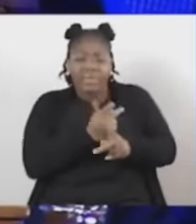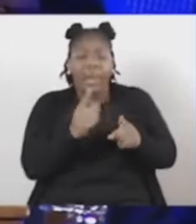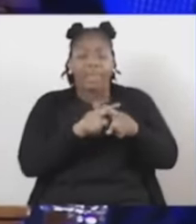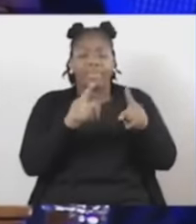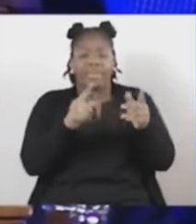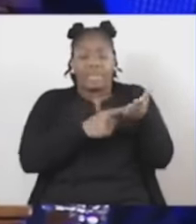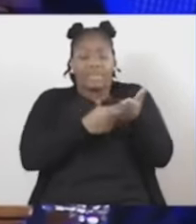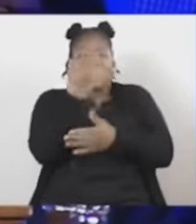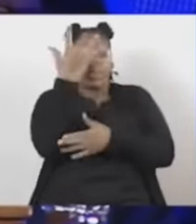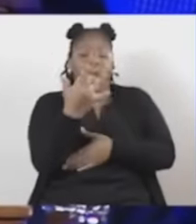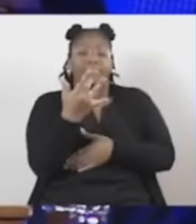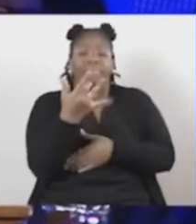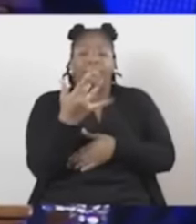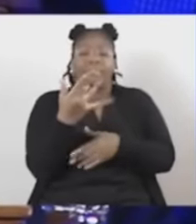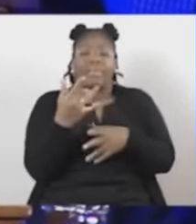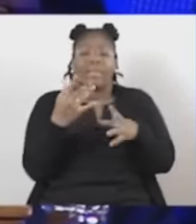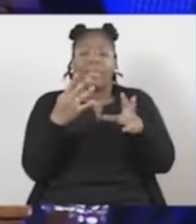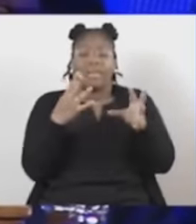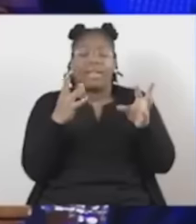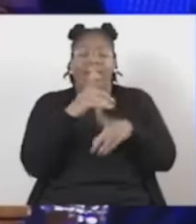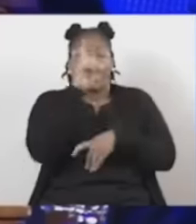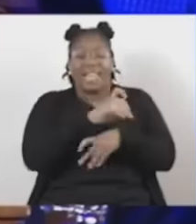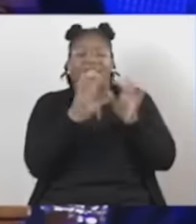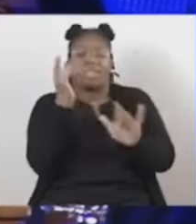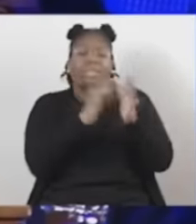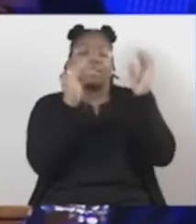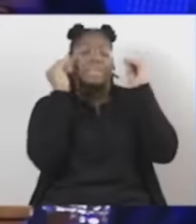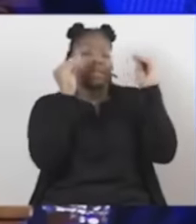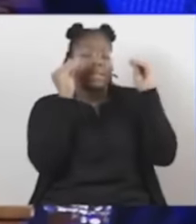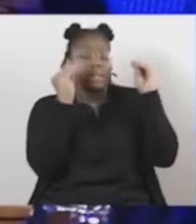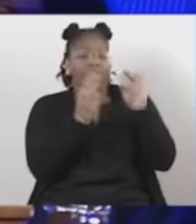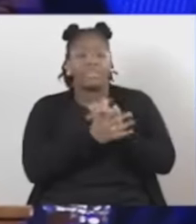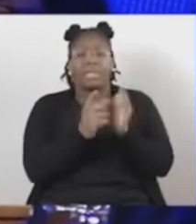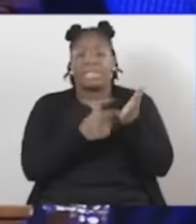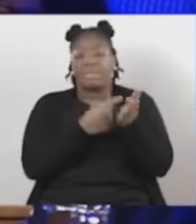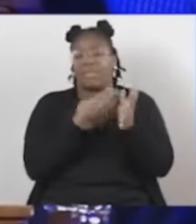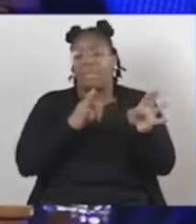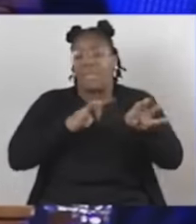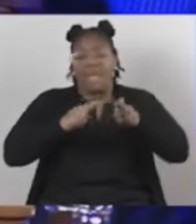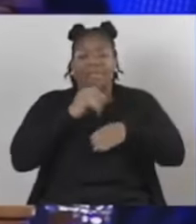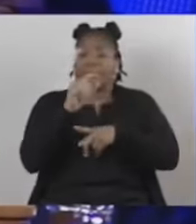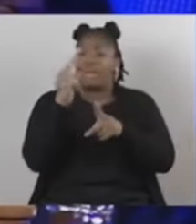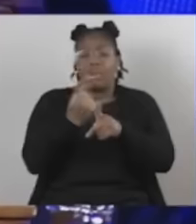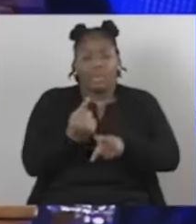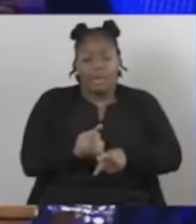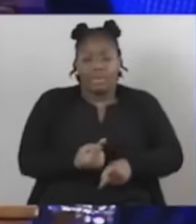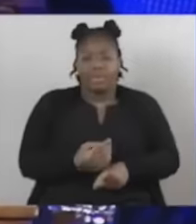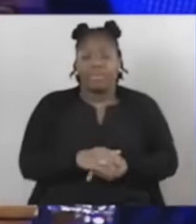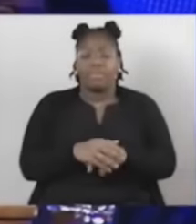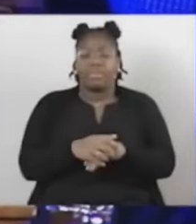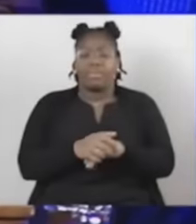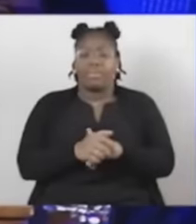them. They have at times operated excessively selfish, carnally, limiting their thoughts only